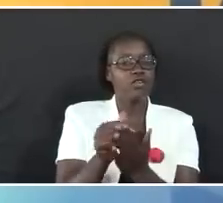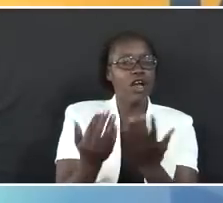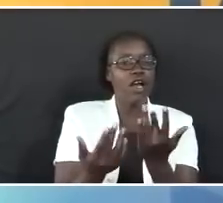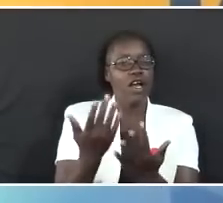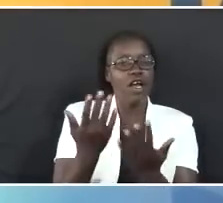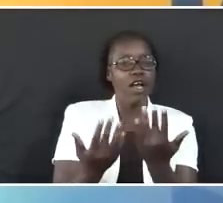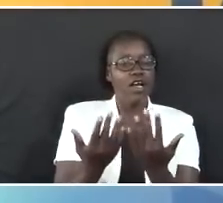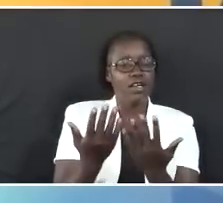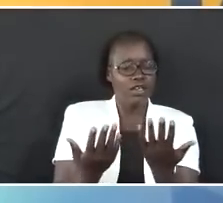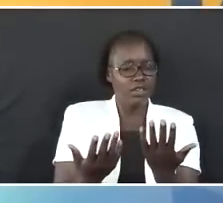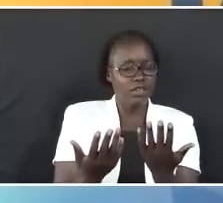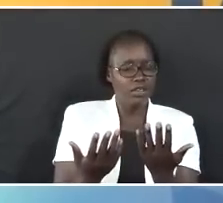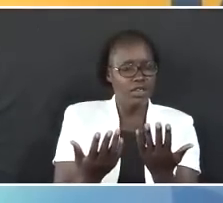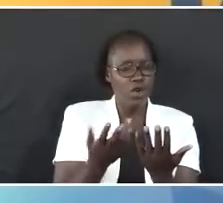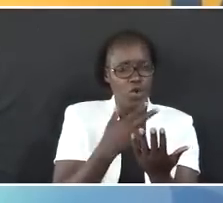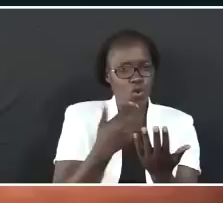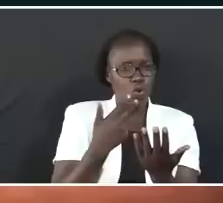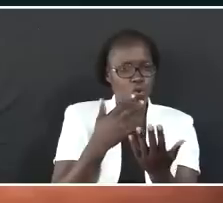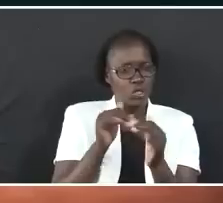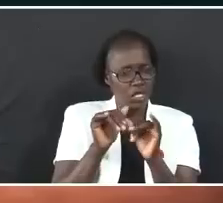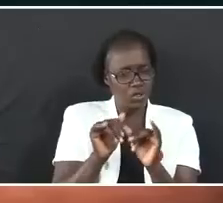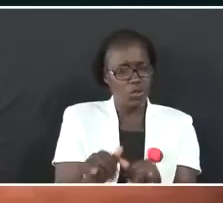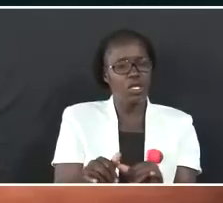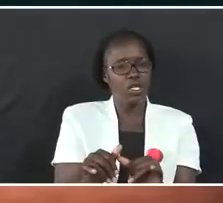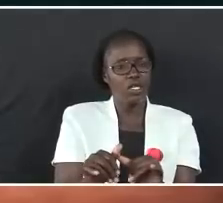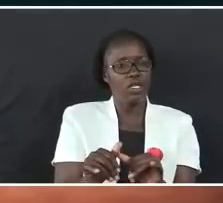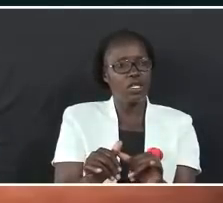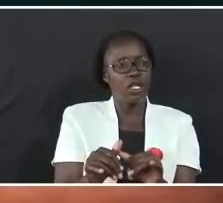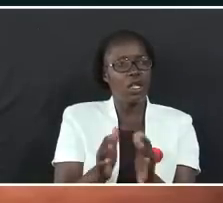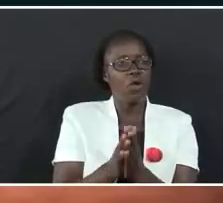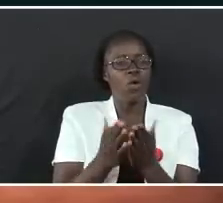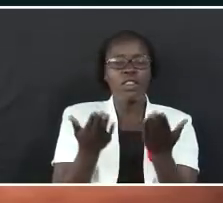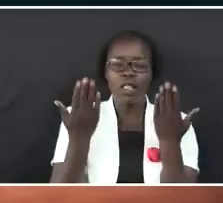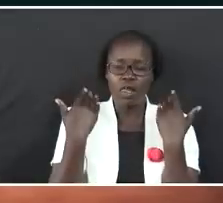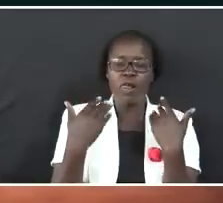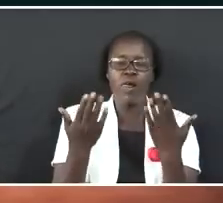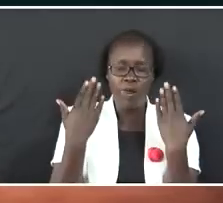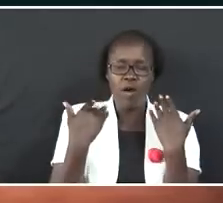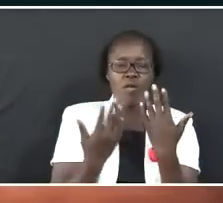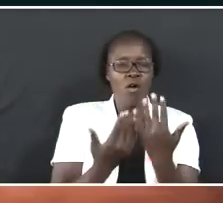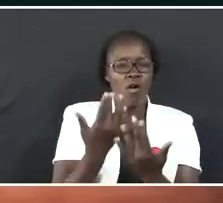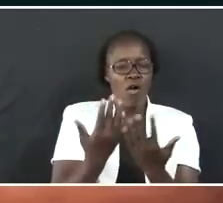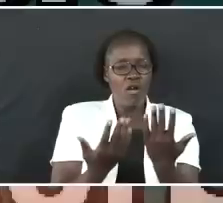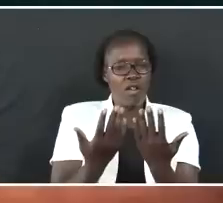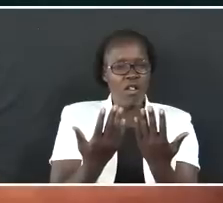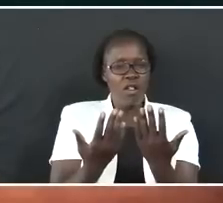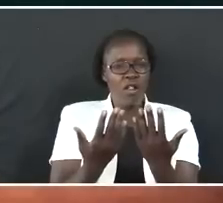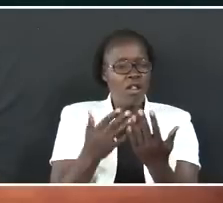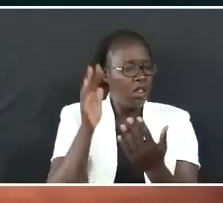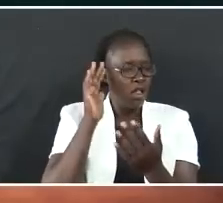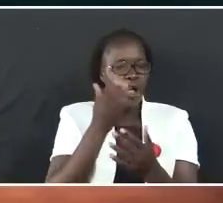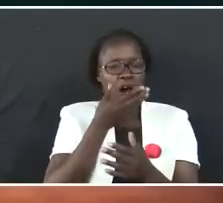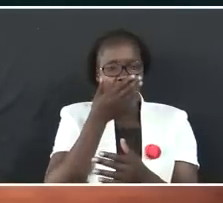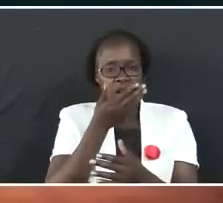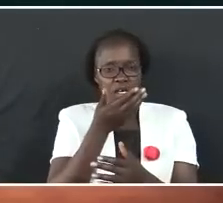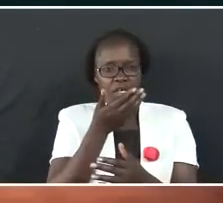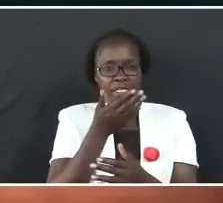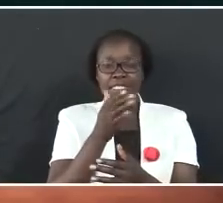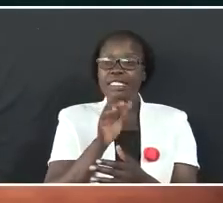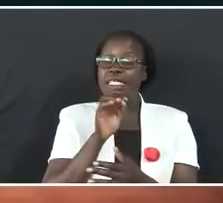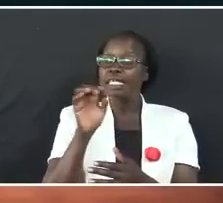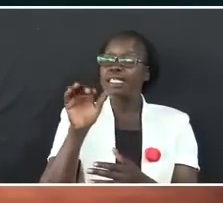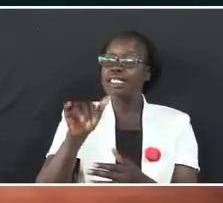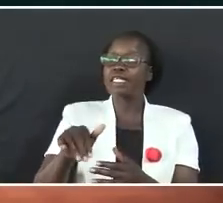fire? Who among us shall dwell with everlasting burnings? Listen to the answer. He